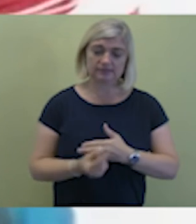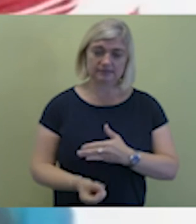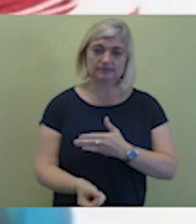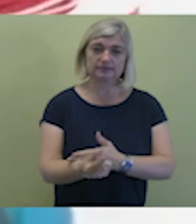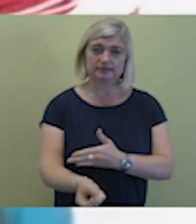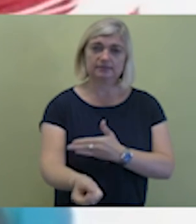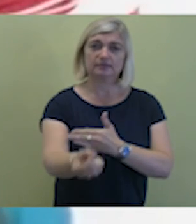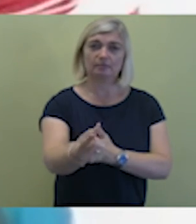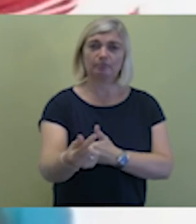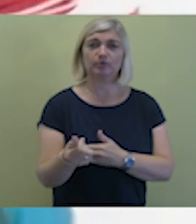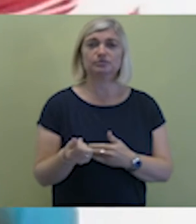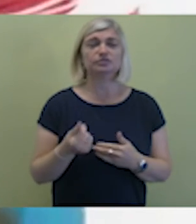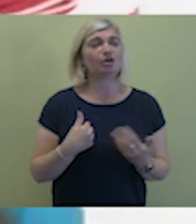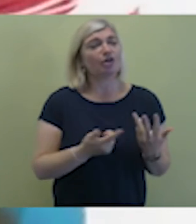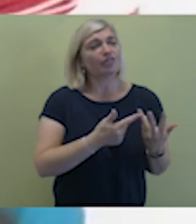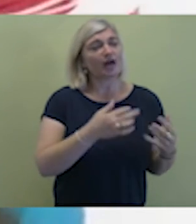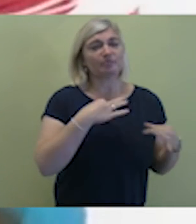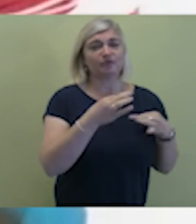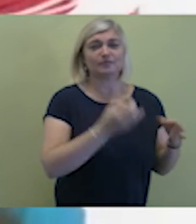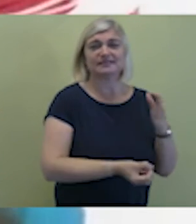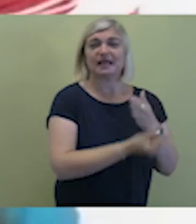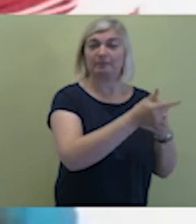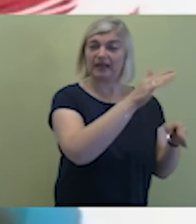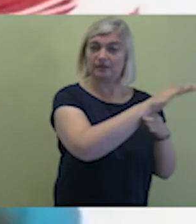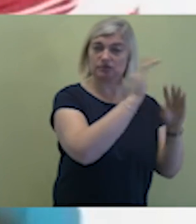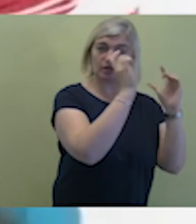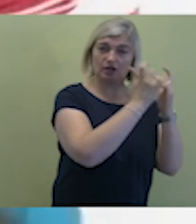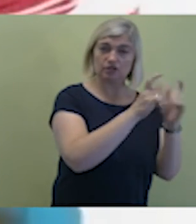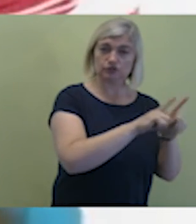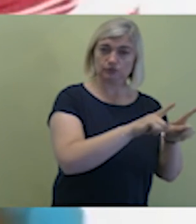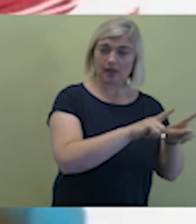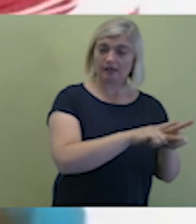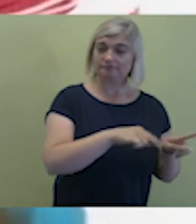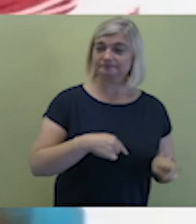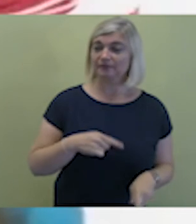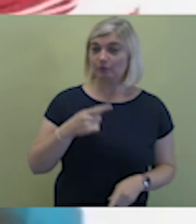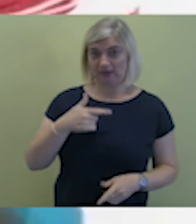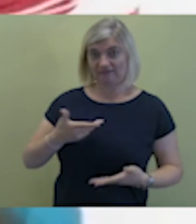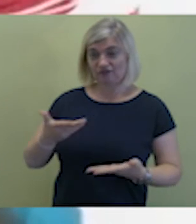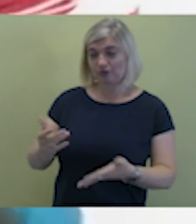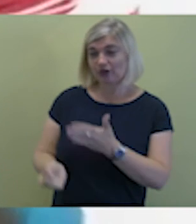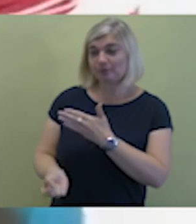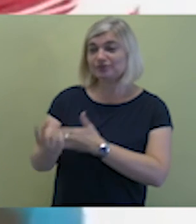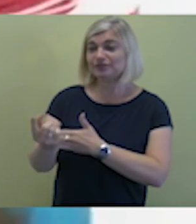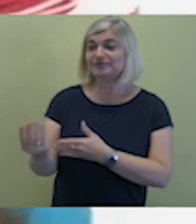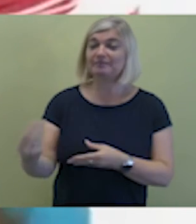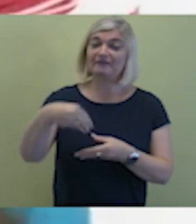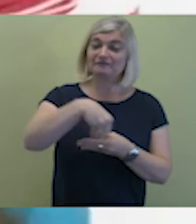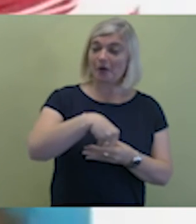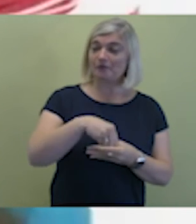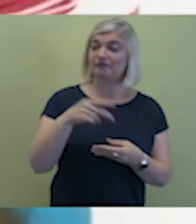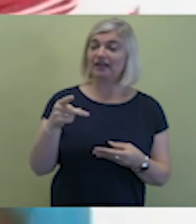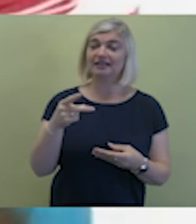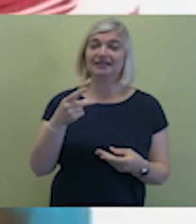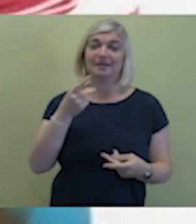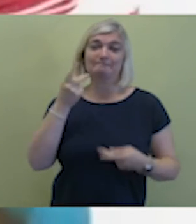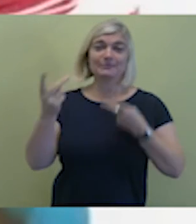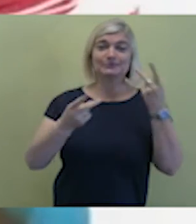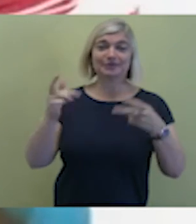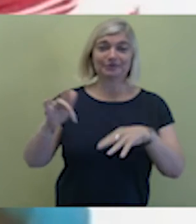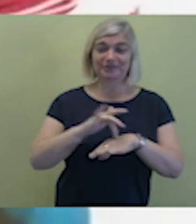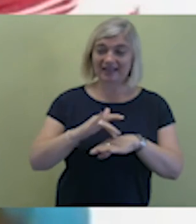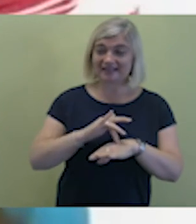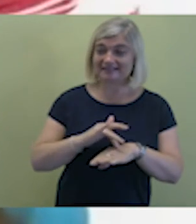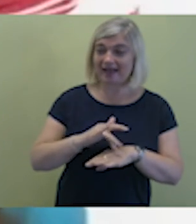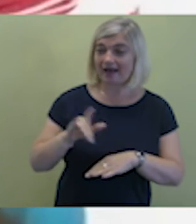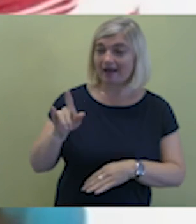part outside the college. There's an opportunity during the year that you can even take part in some musical theatre. Of course, you know, you might not want to, that